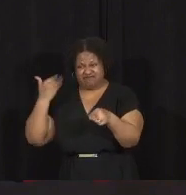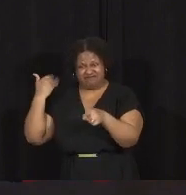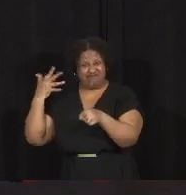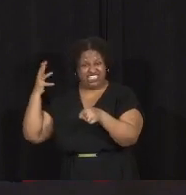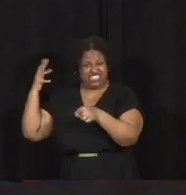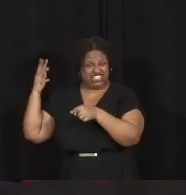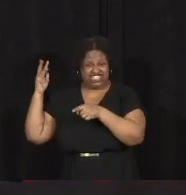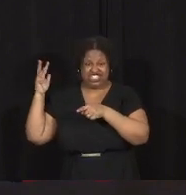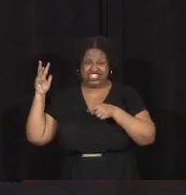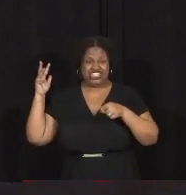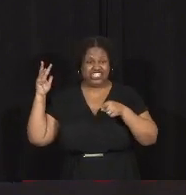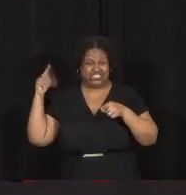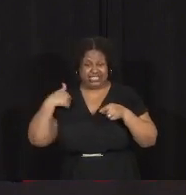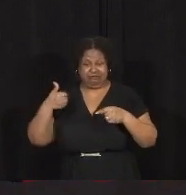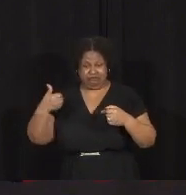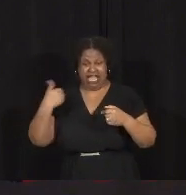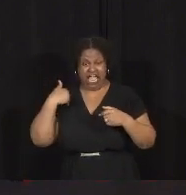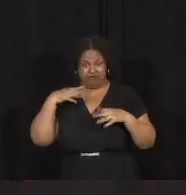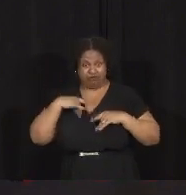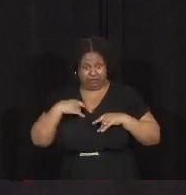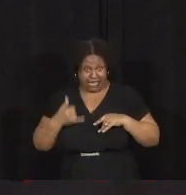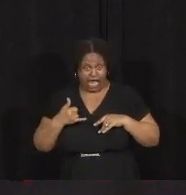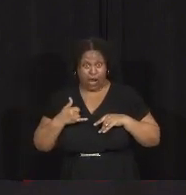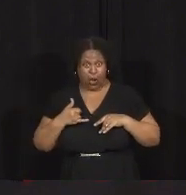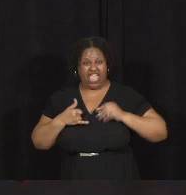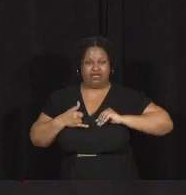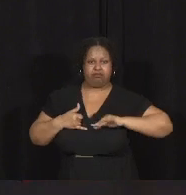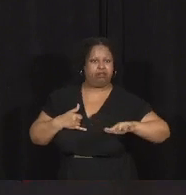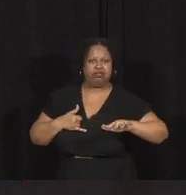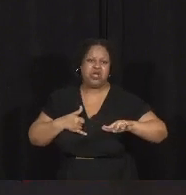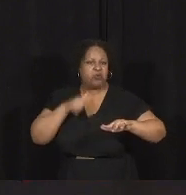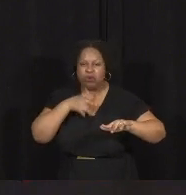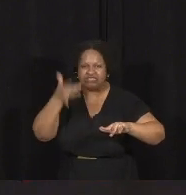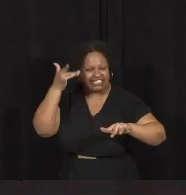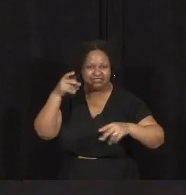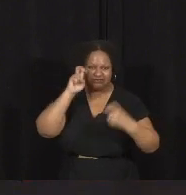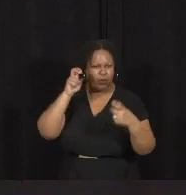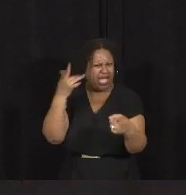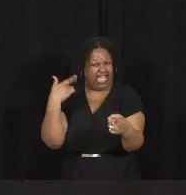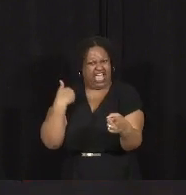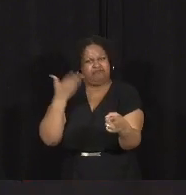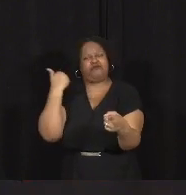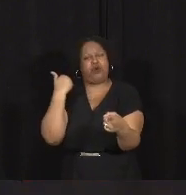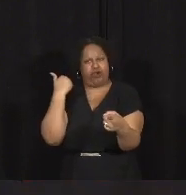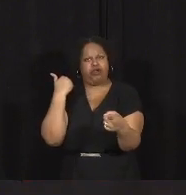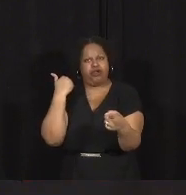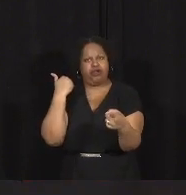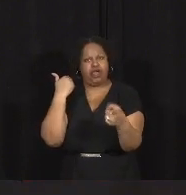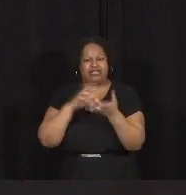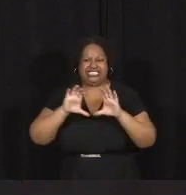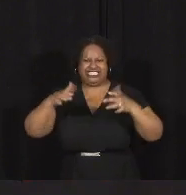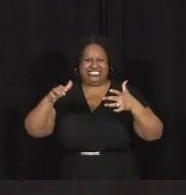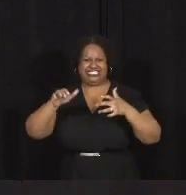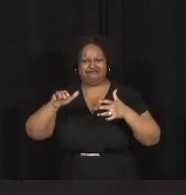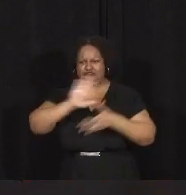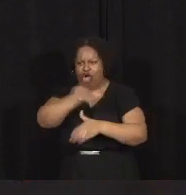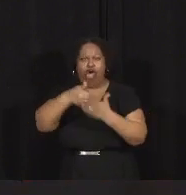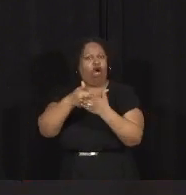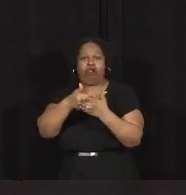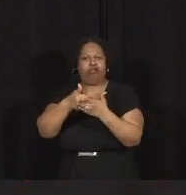going to get it again. So you can see that the way in which you might lift social